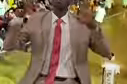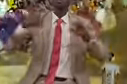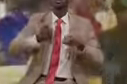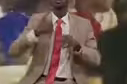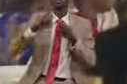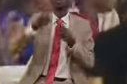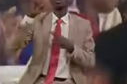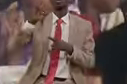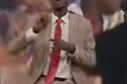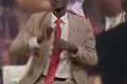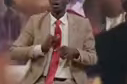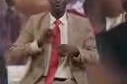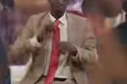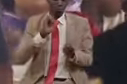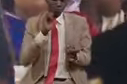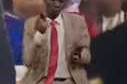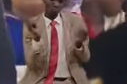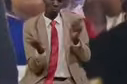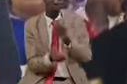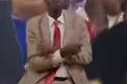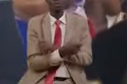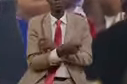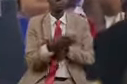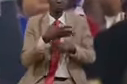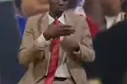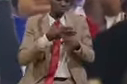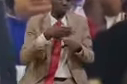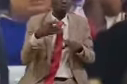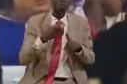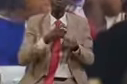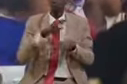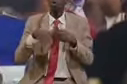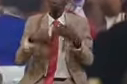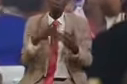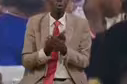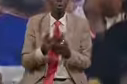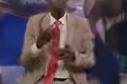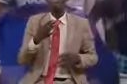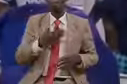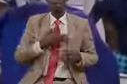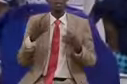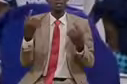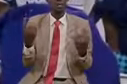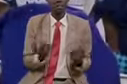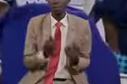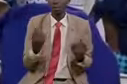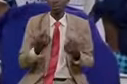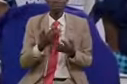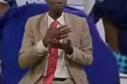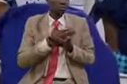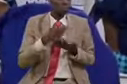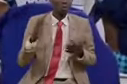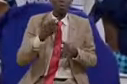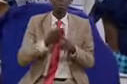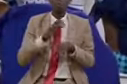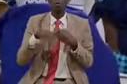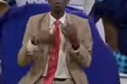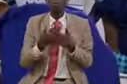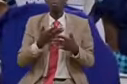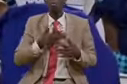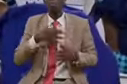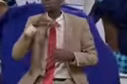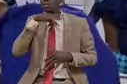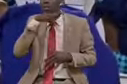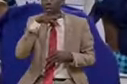away from all my sin, from all my transgression. And now I put